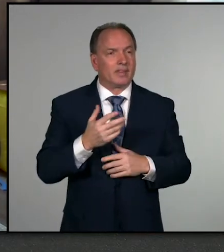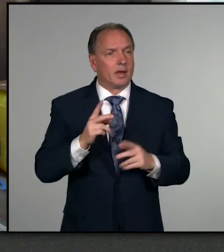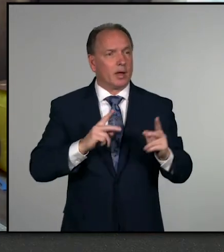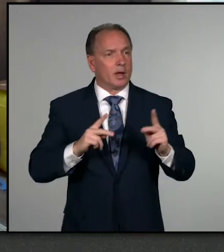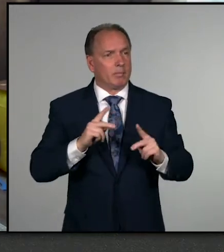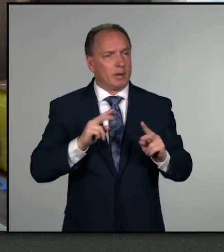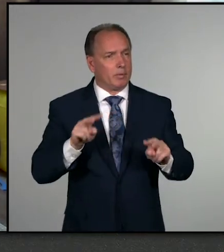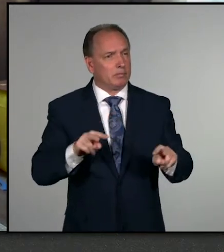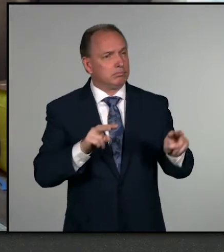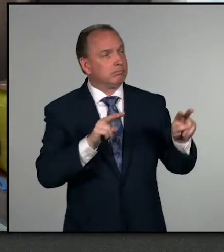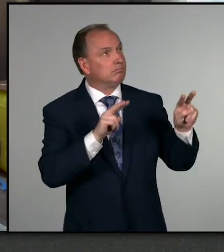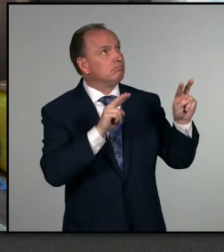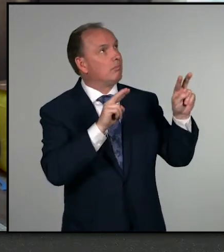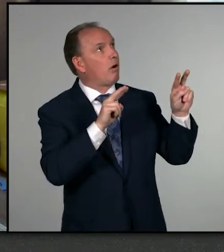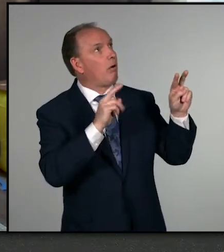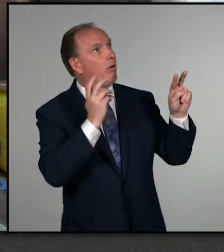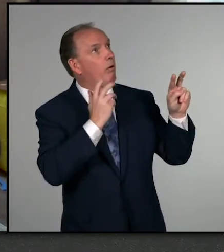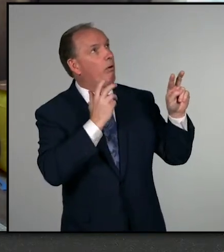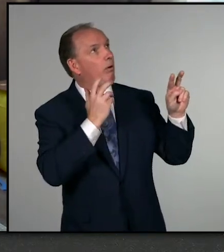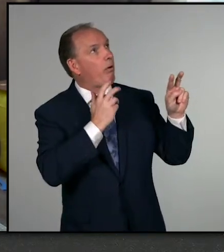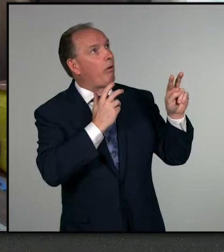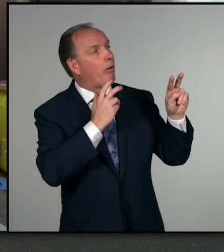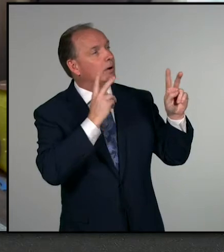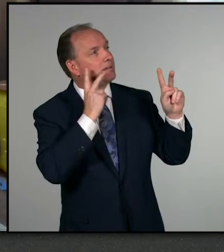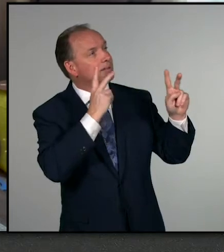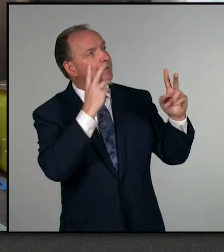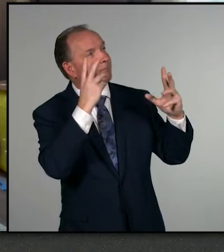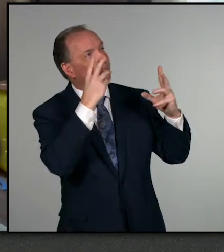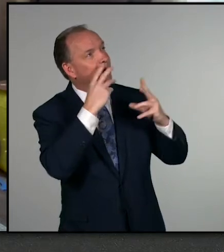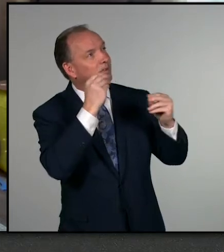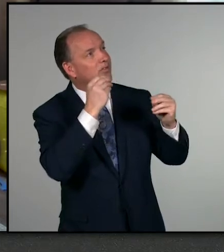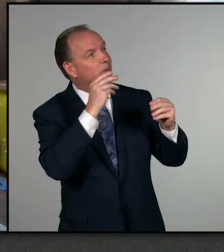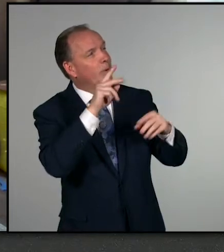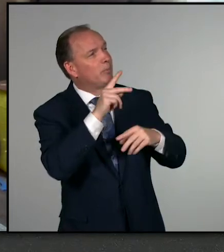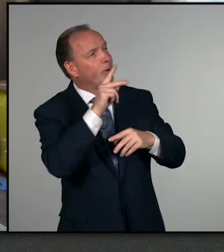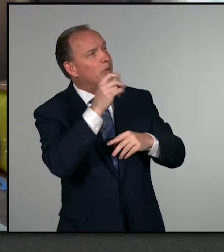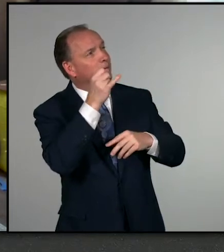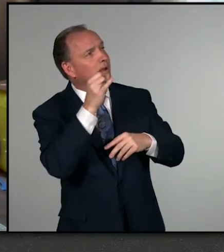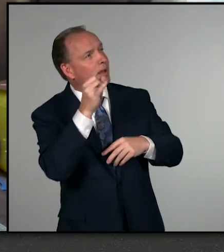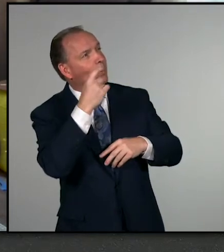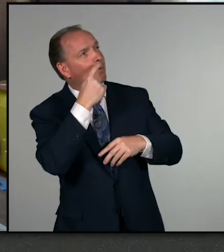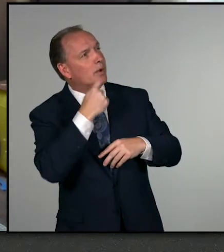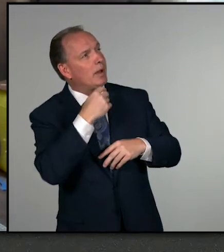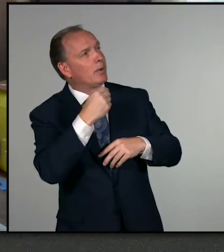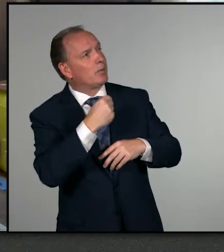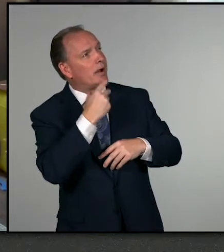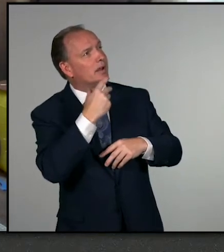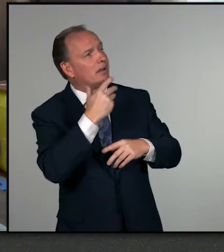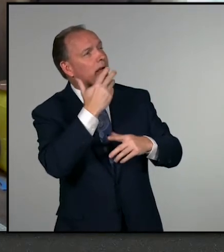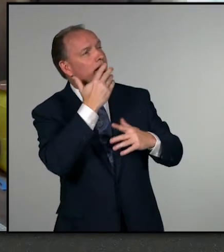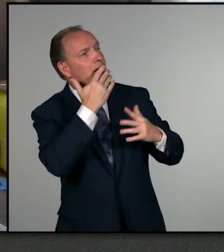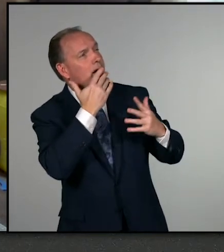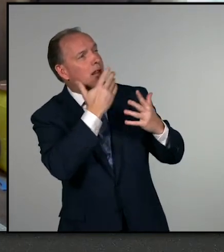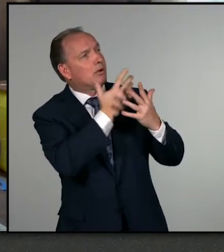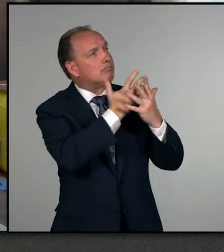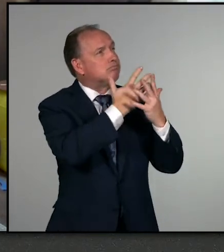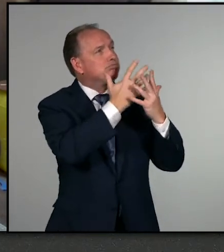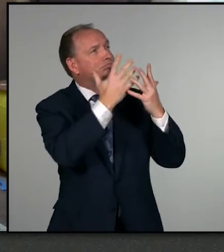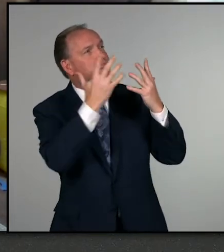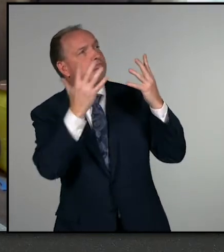Walkers walking down below will lift their heads and see purple, yellow, red, and white, a